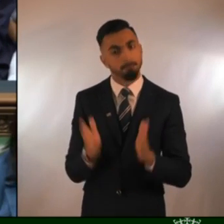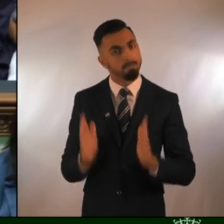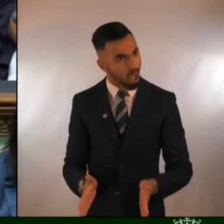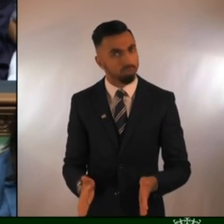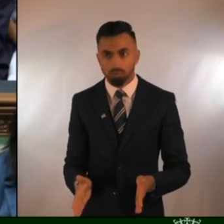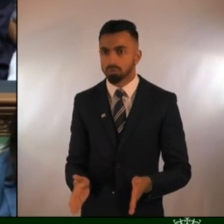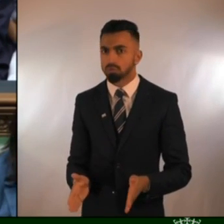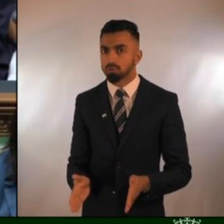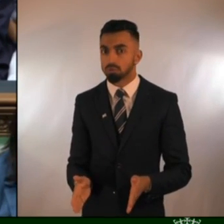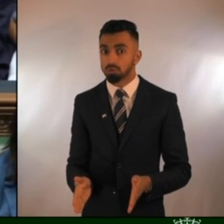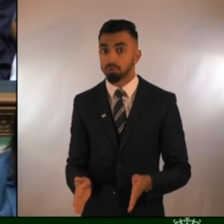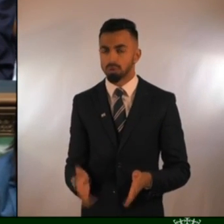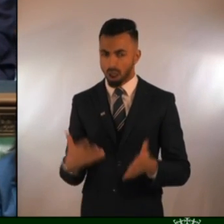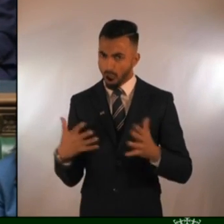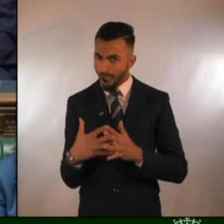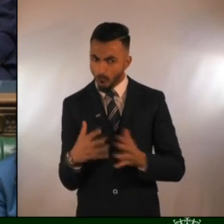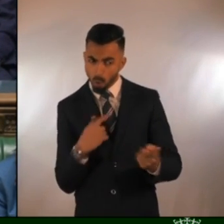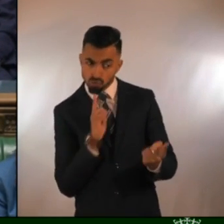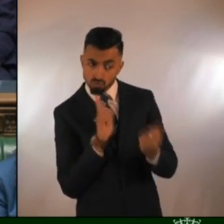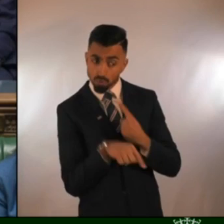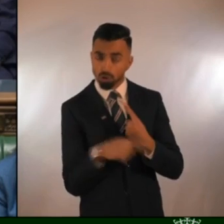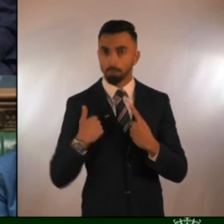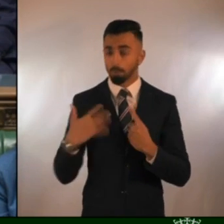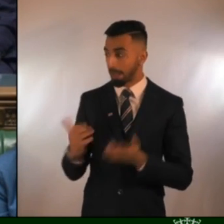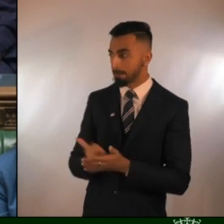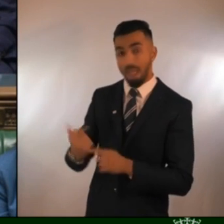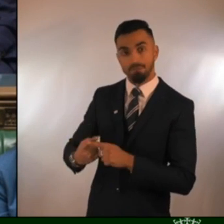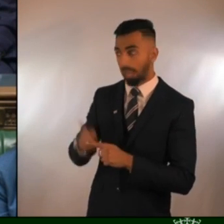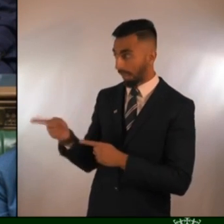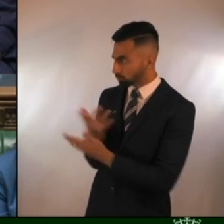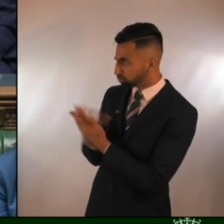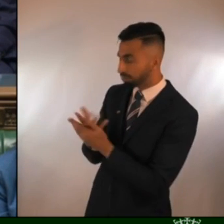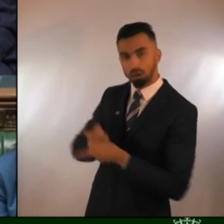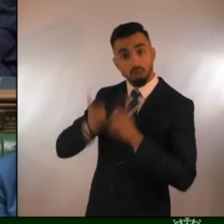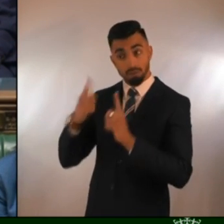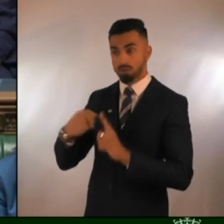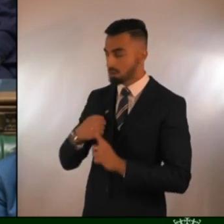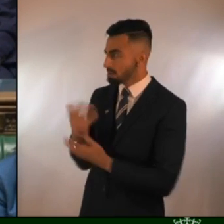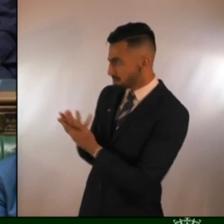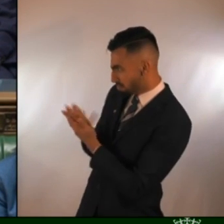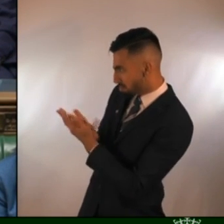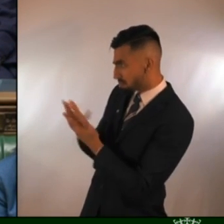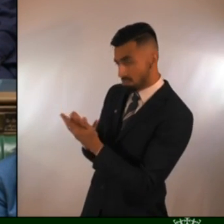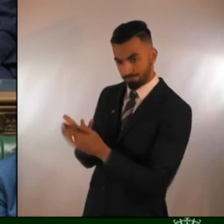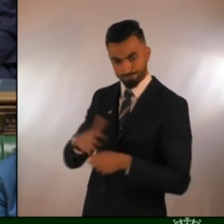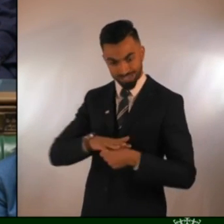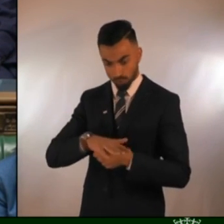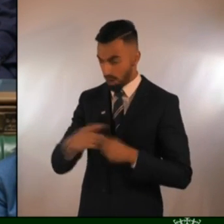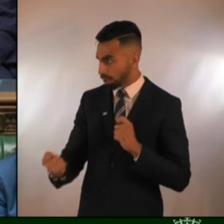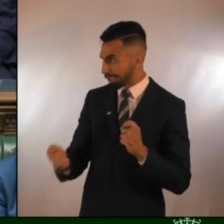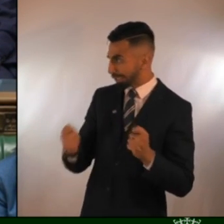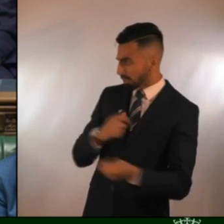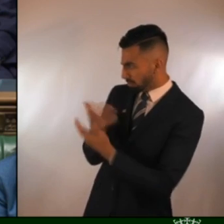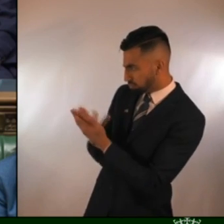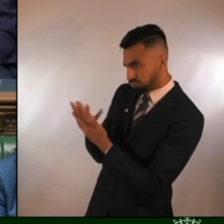closely coordinated with the Bank of England. The Governor and I have been in constant communication about the evolving situation, and